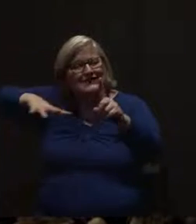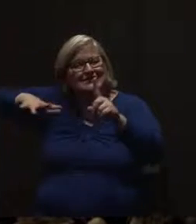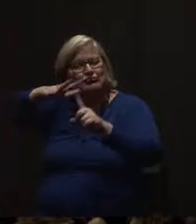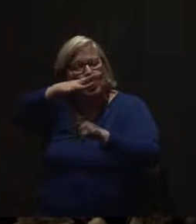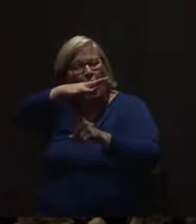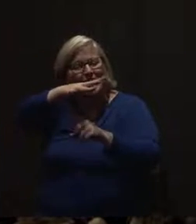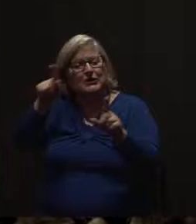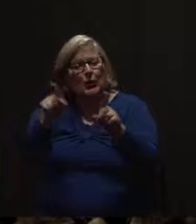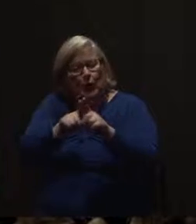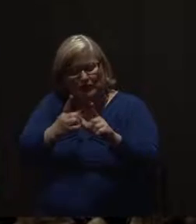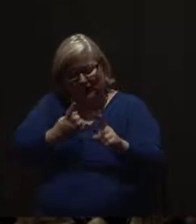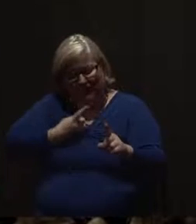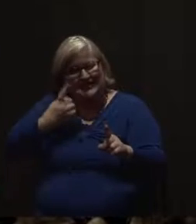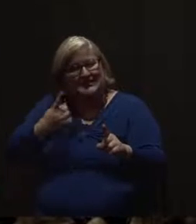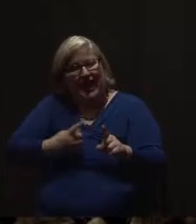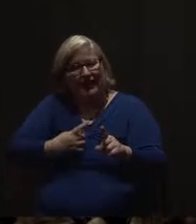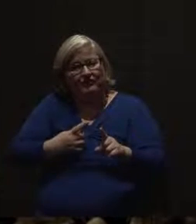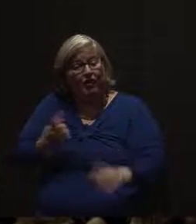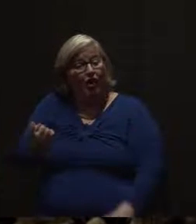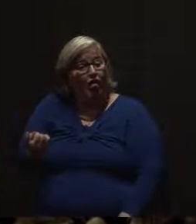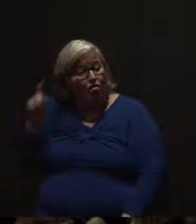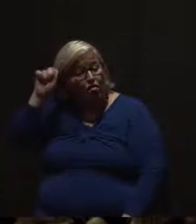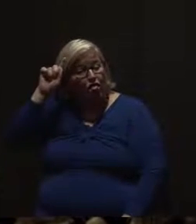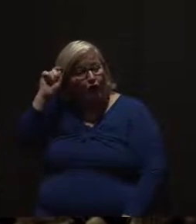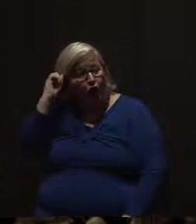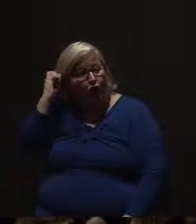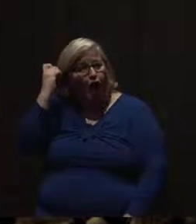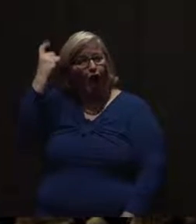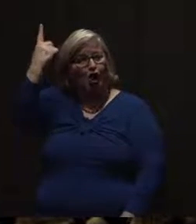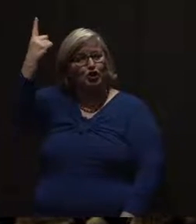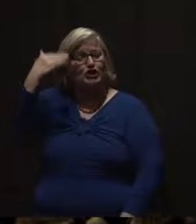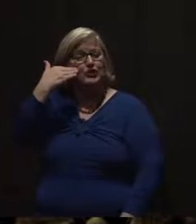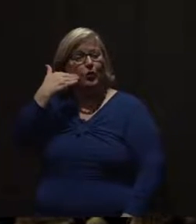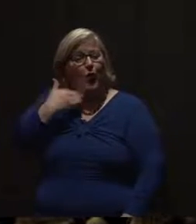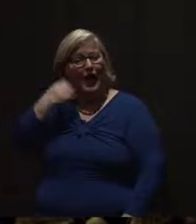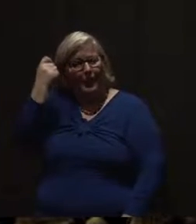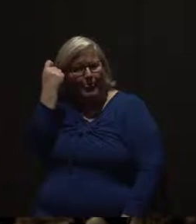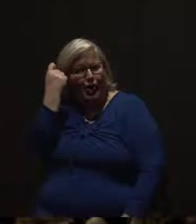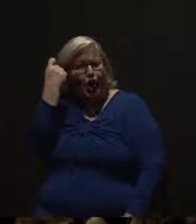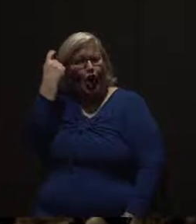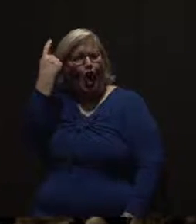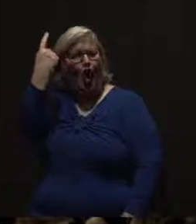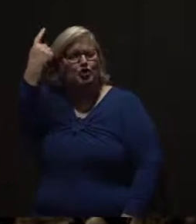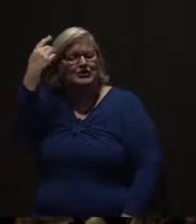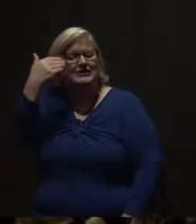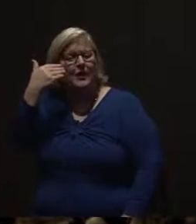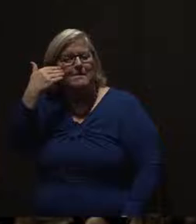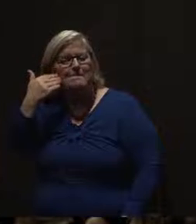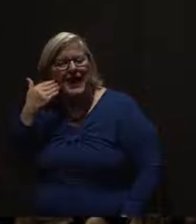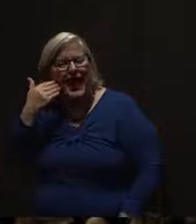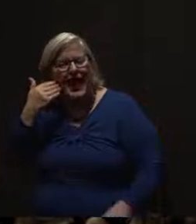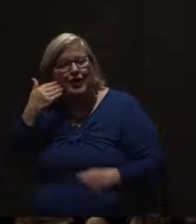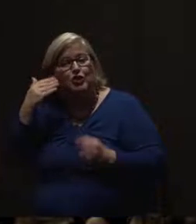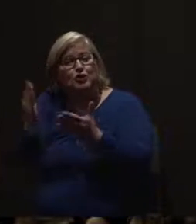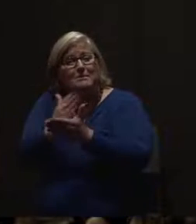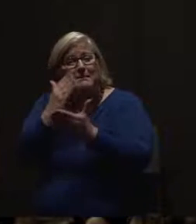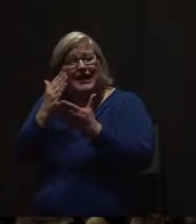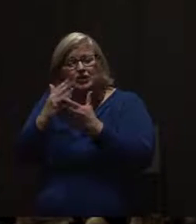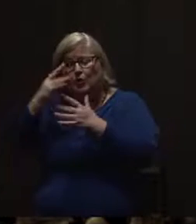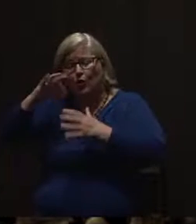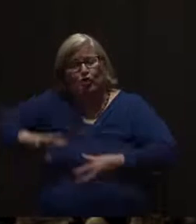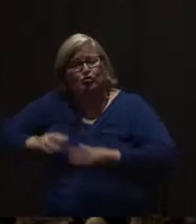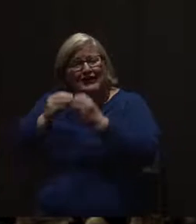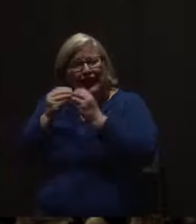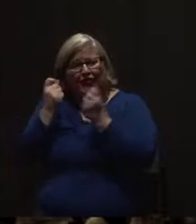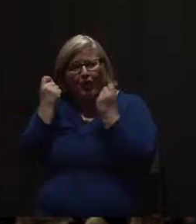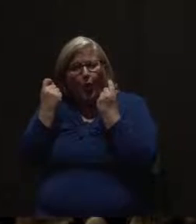conscious blacks must, like lovers, insist on or create the consciousness of the other.